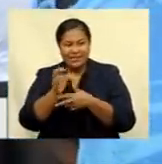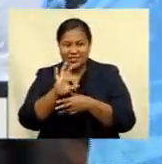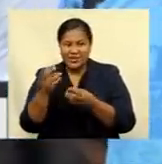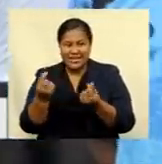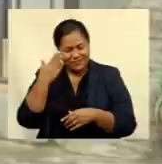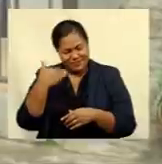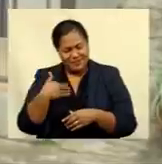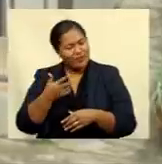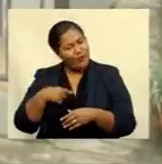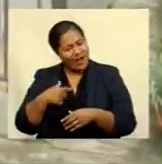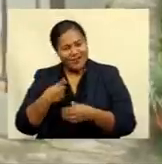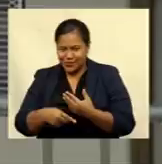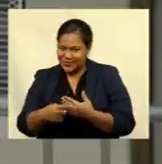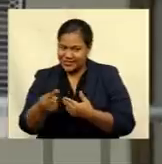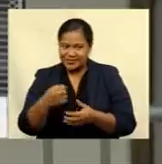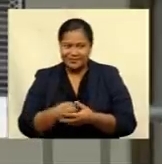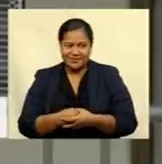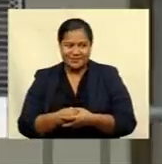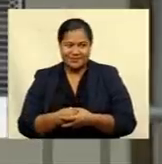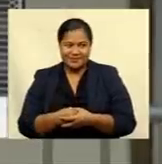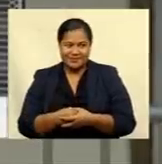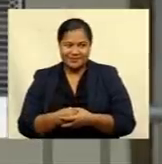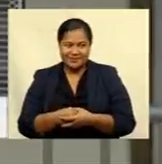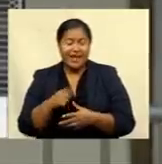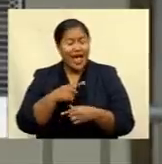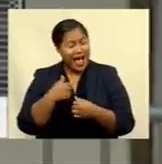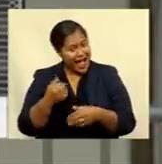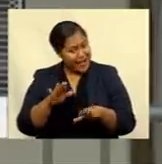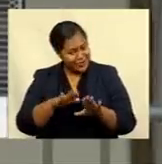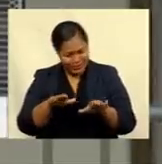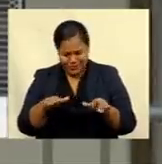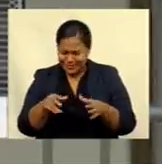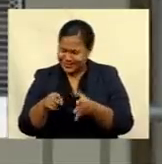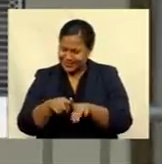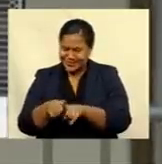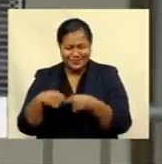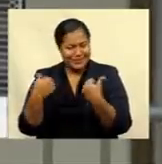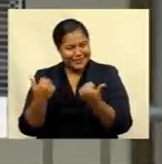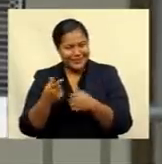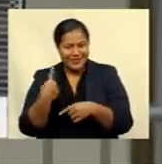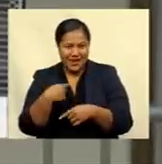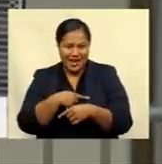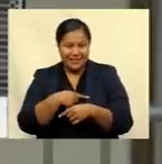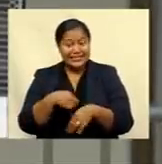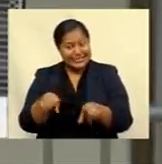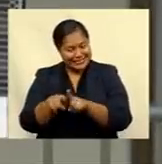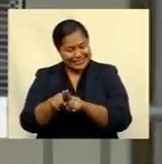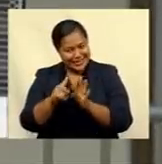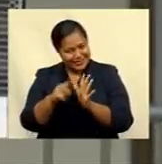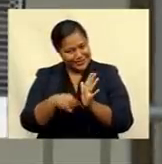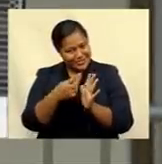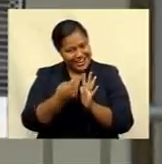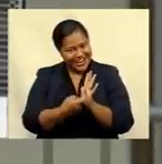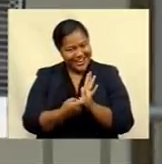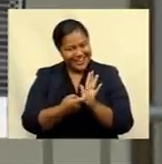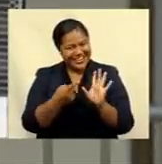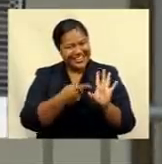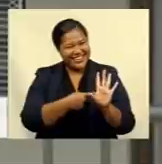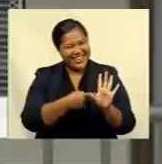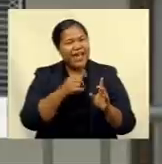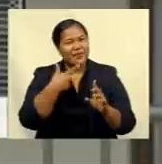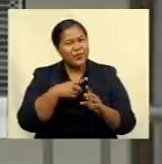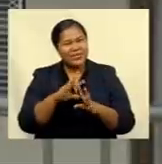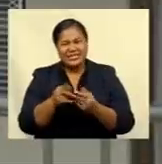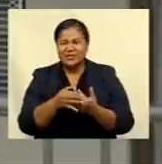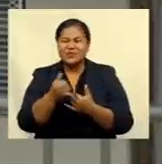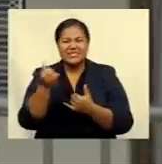young kids. Our kids mean a lot to us, and same goes for Jerry, because normally he would be away for